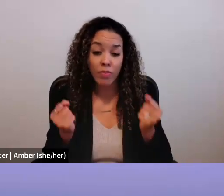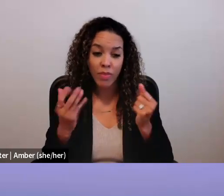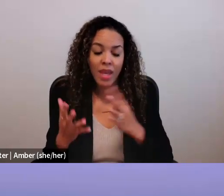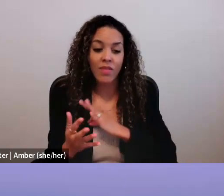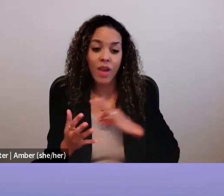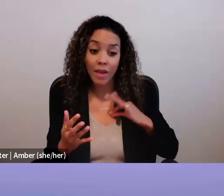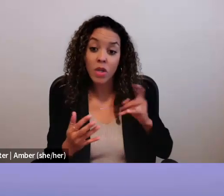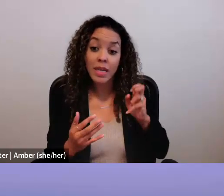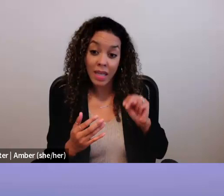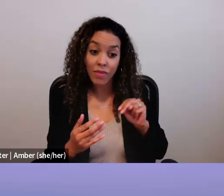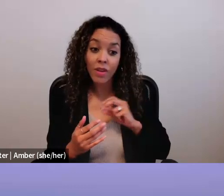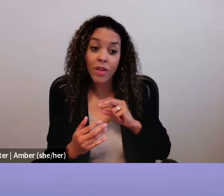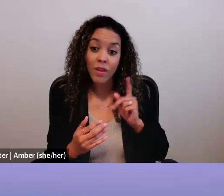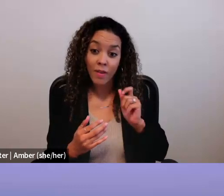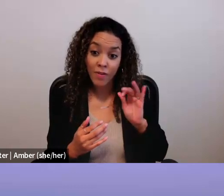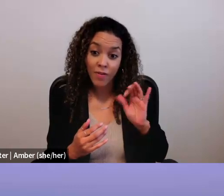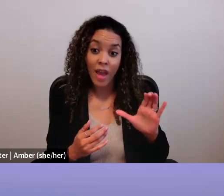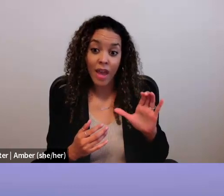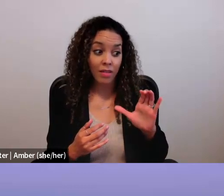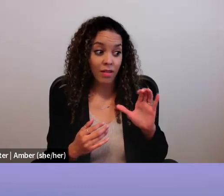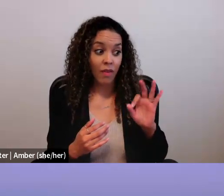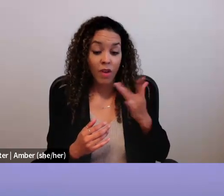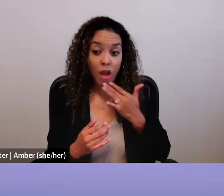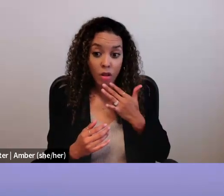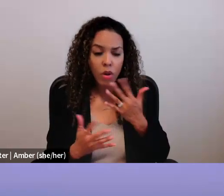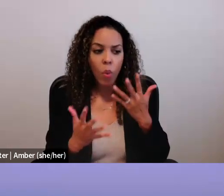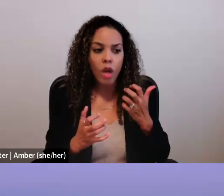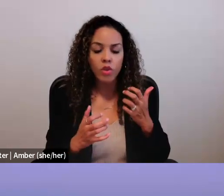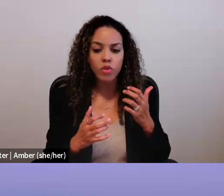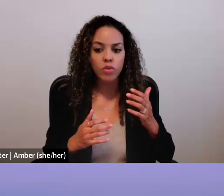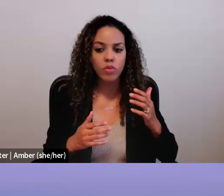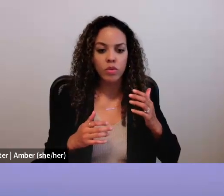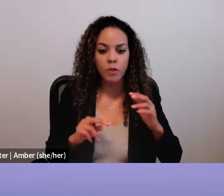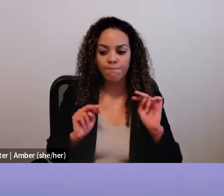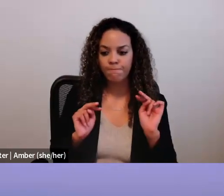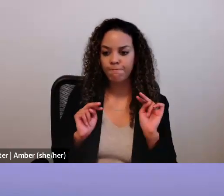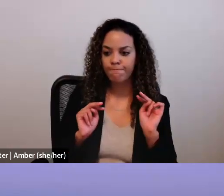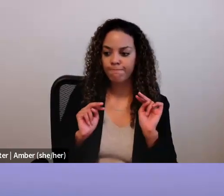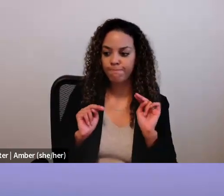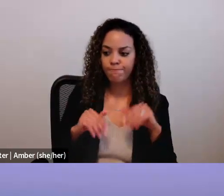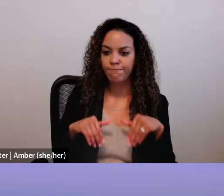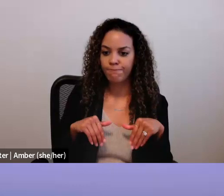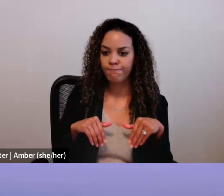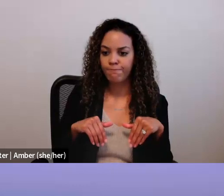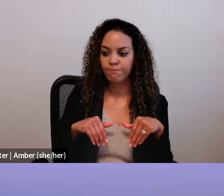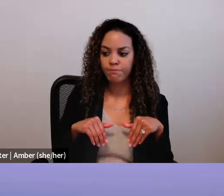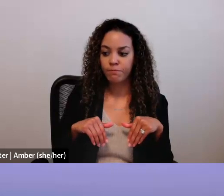color, watches and they'll stay on the sidelines because it's a lot. It's painful, it's